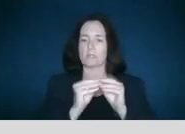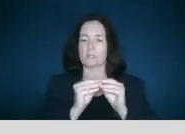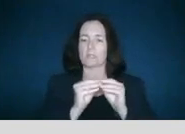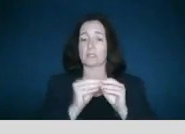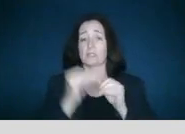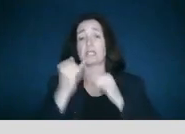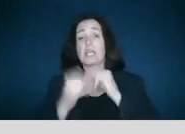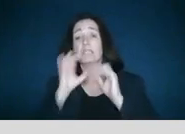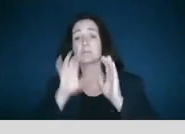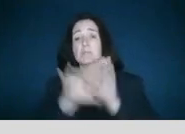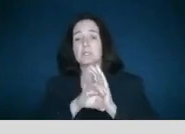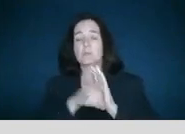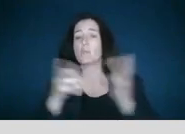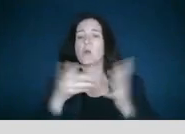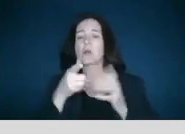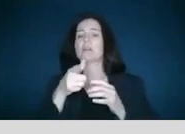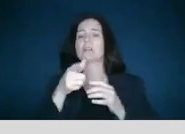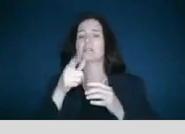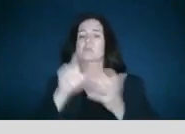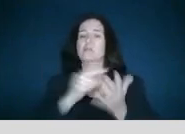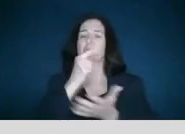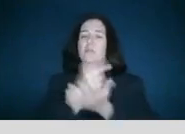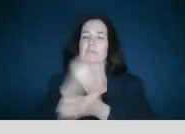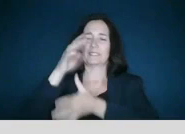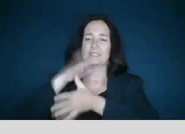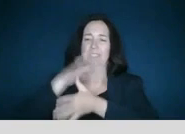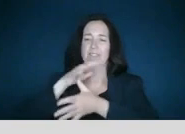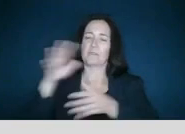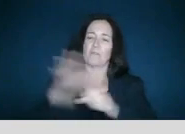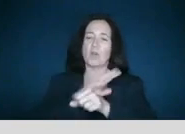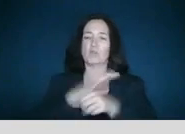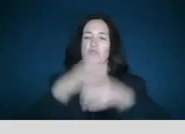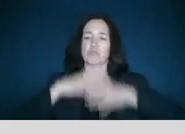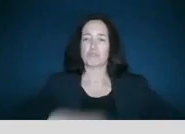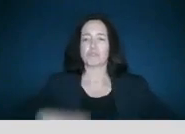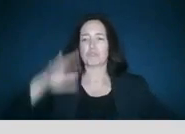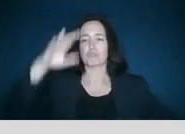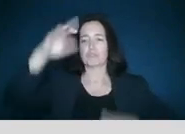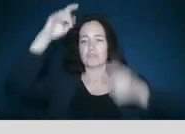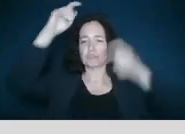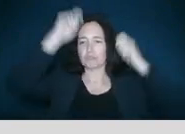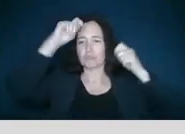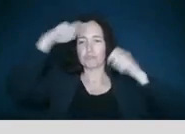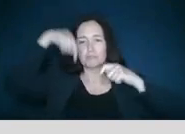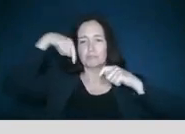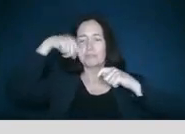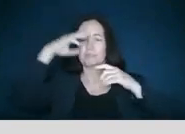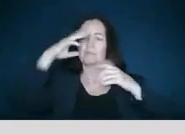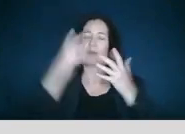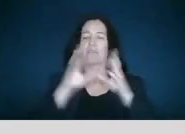last photo is one of graduating seniors in their full regalia at the ceremony, obviously